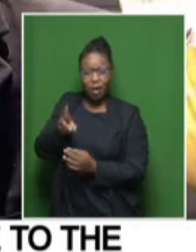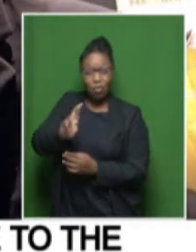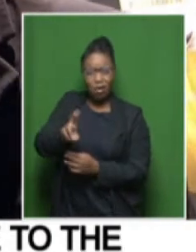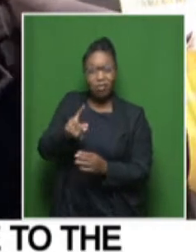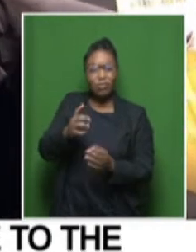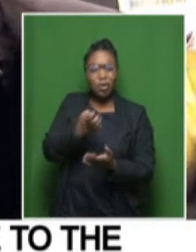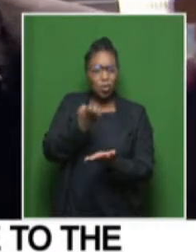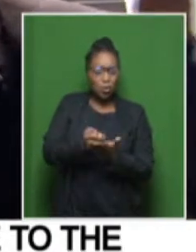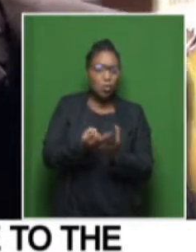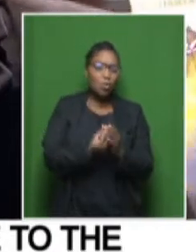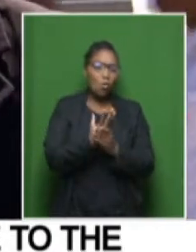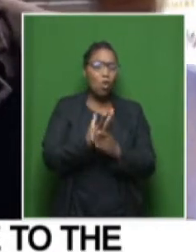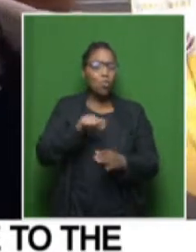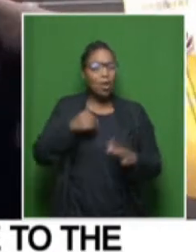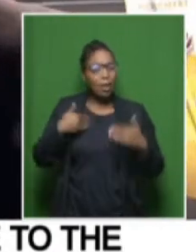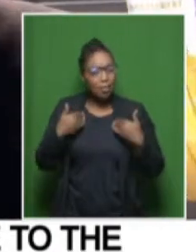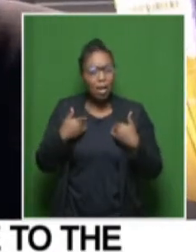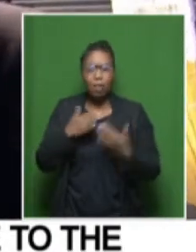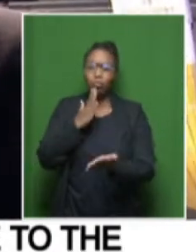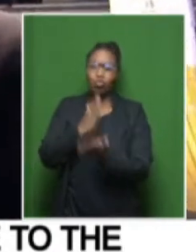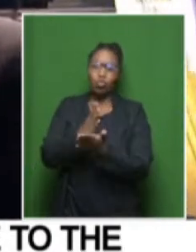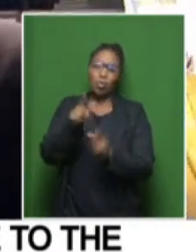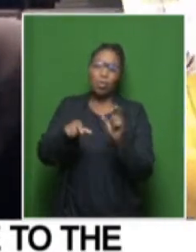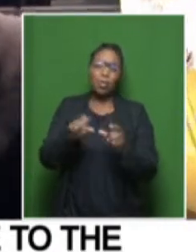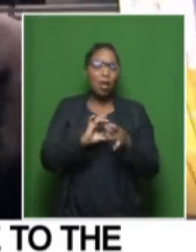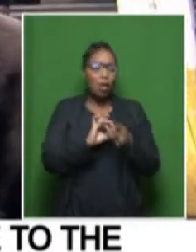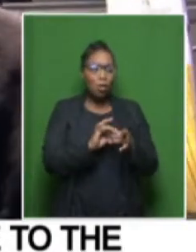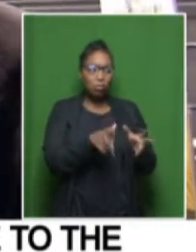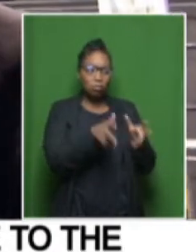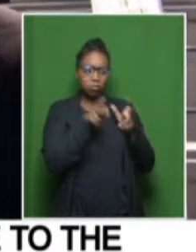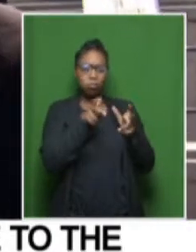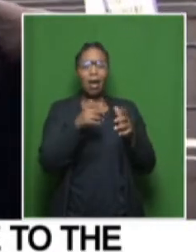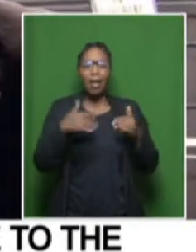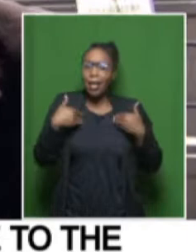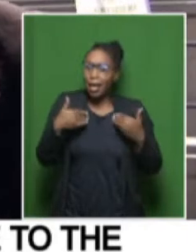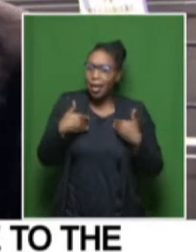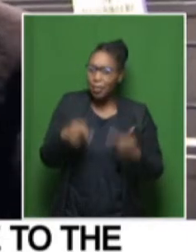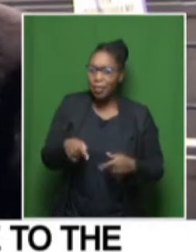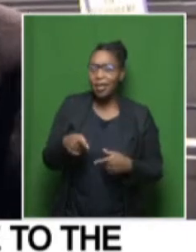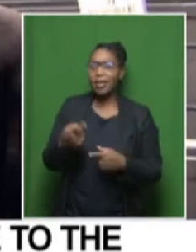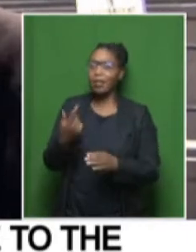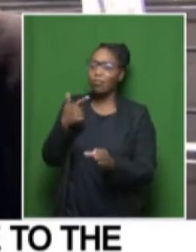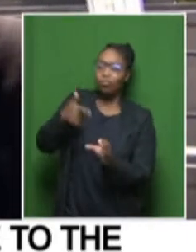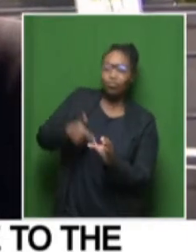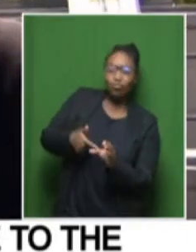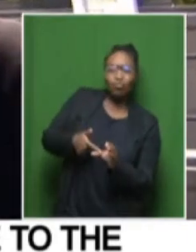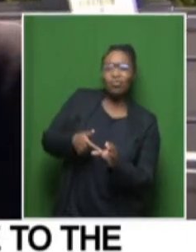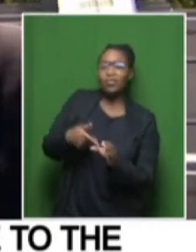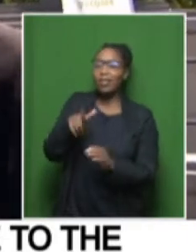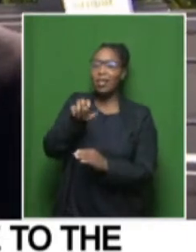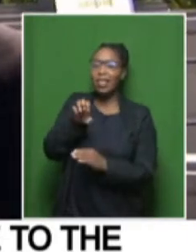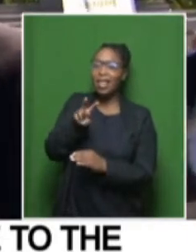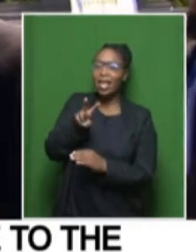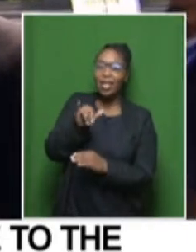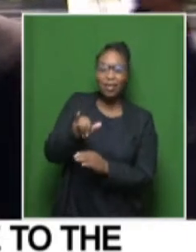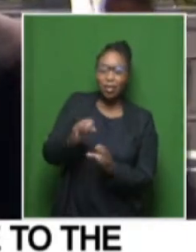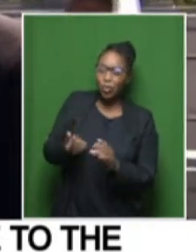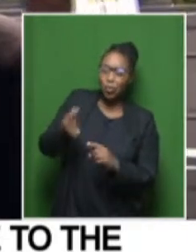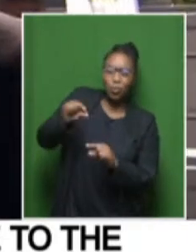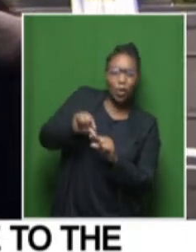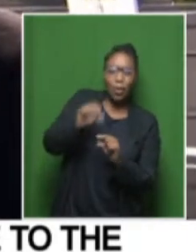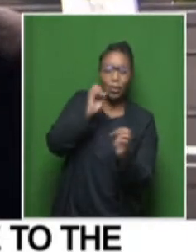sure our viewers are pleased, the tax rates are not increasing, the fuel levy is not increasing, the RAF fund is not increasing, but there are